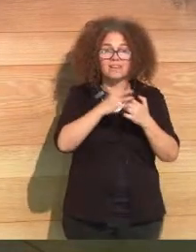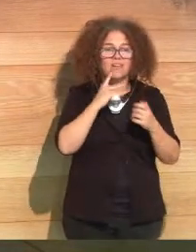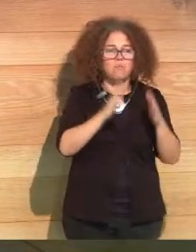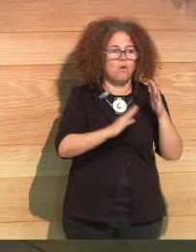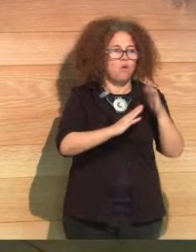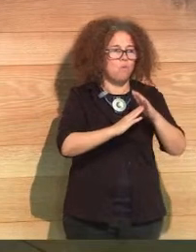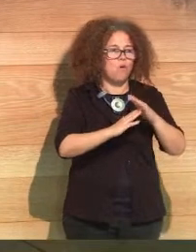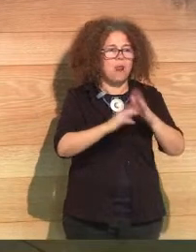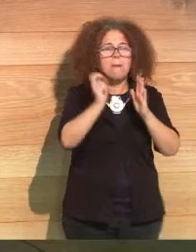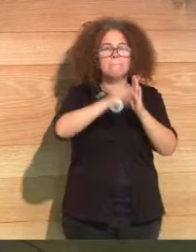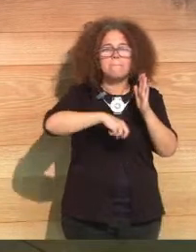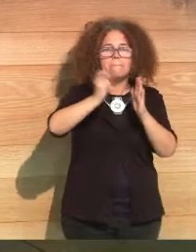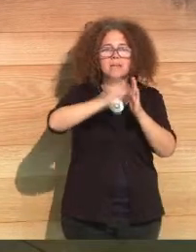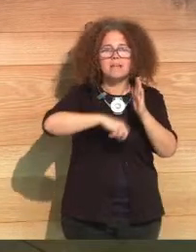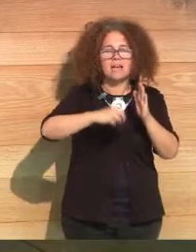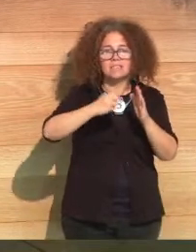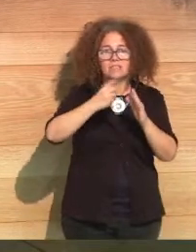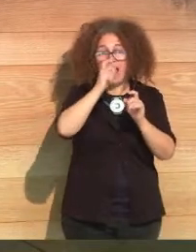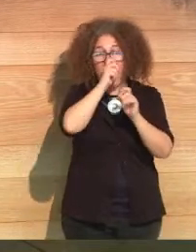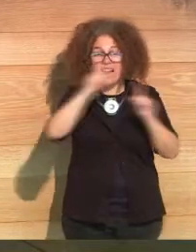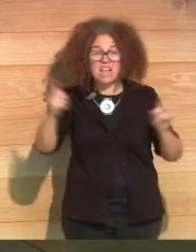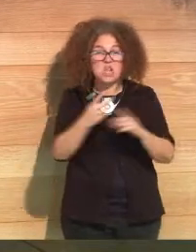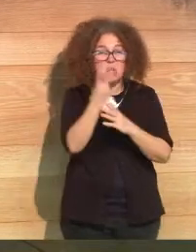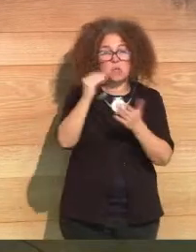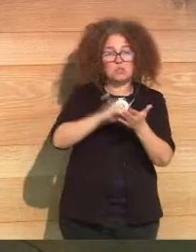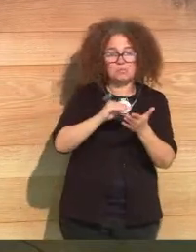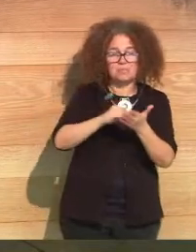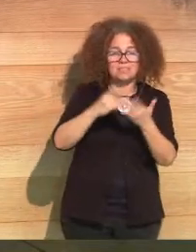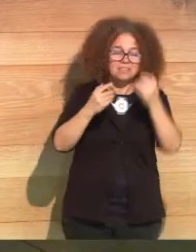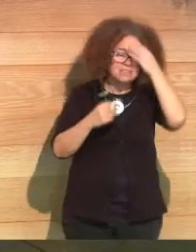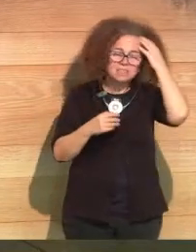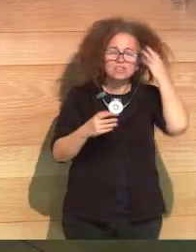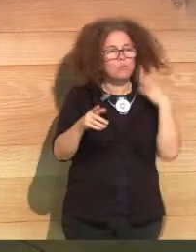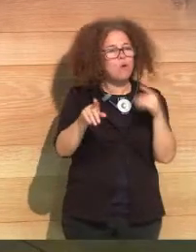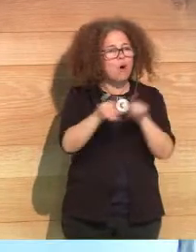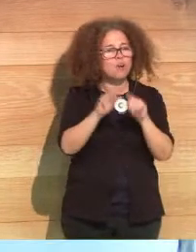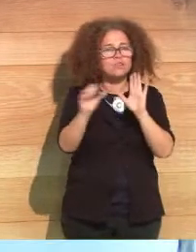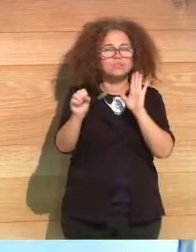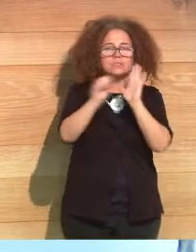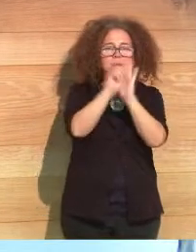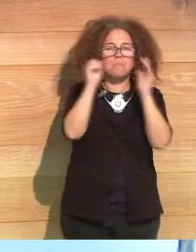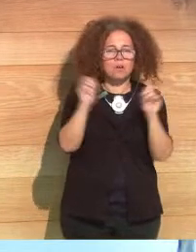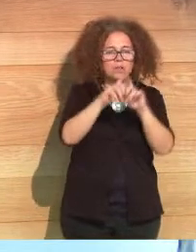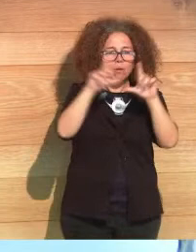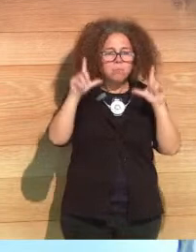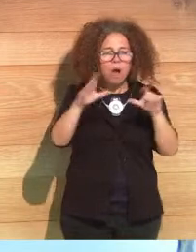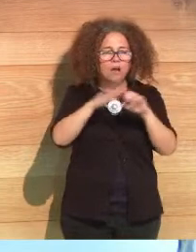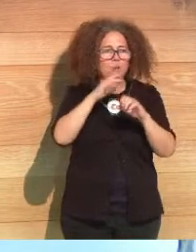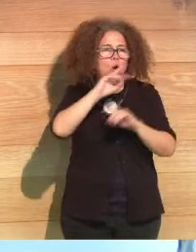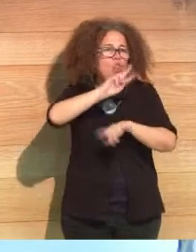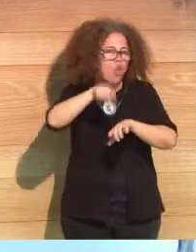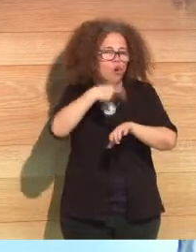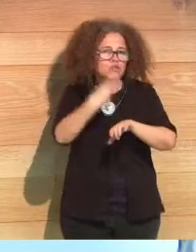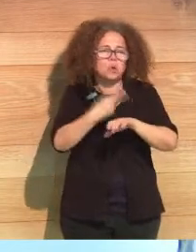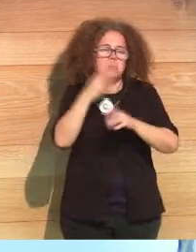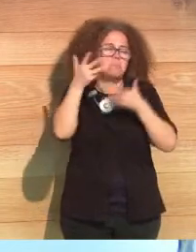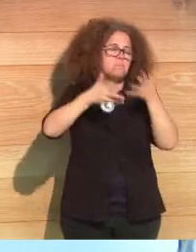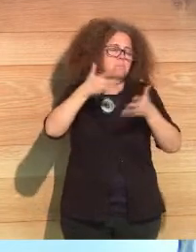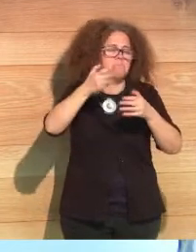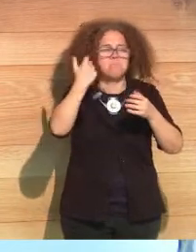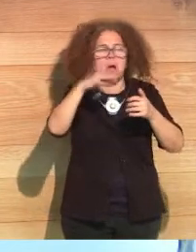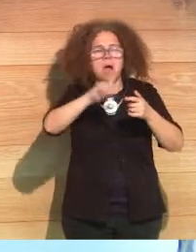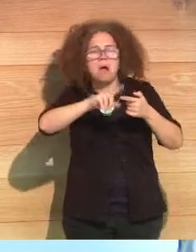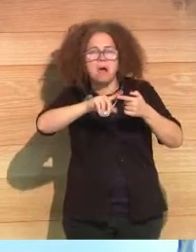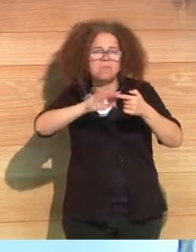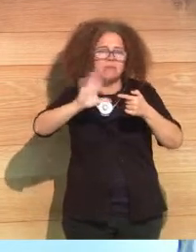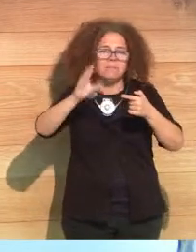a symbol. They block the mine for a couple of hours. It's not breaking anything. It's not, I even think the money loss is ridiculous